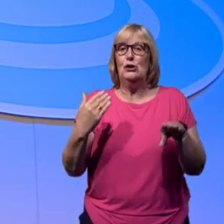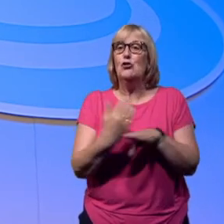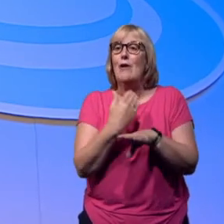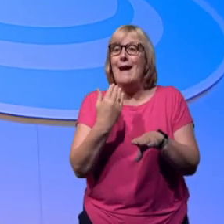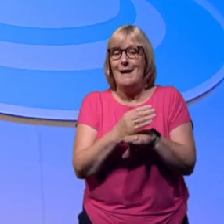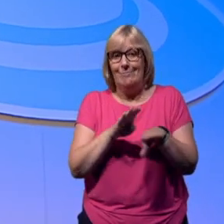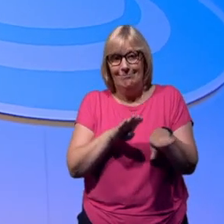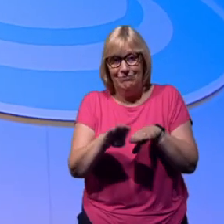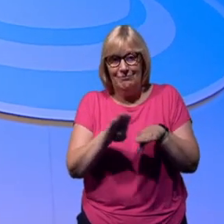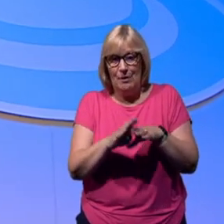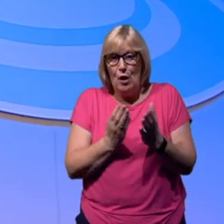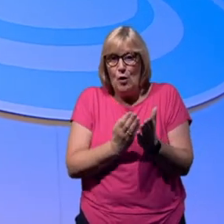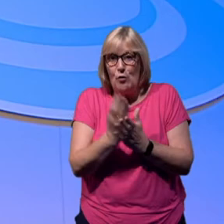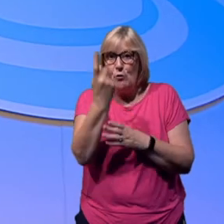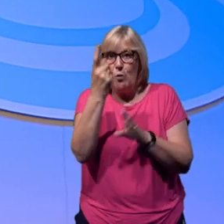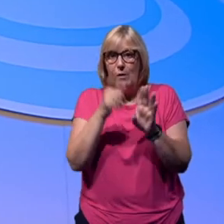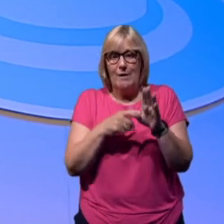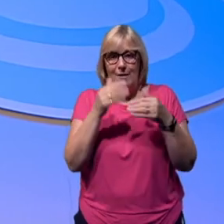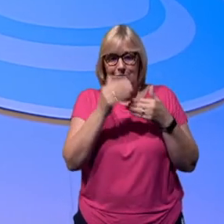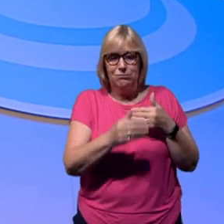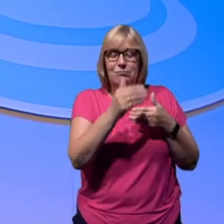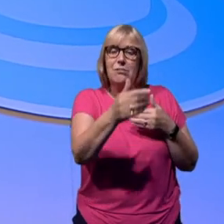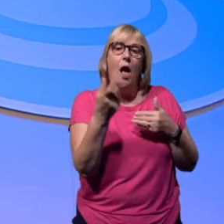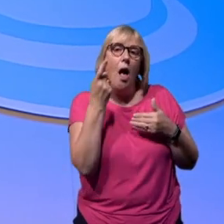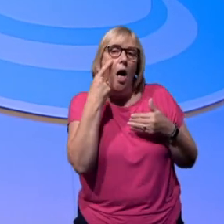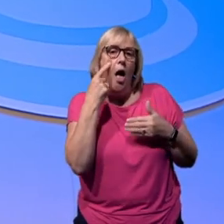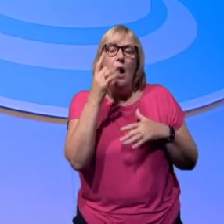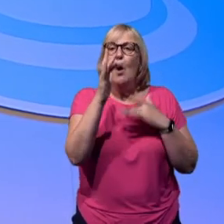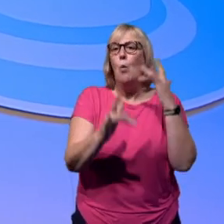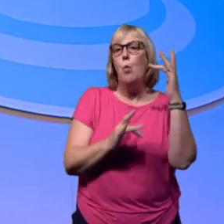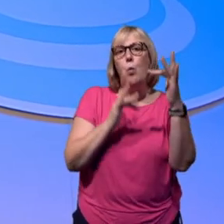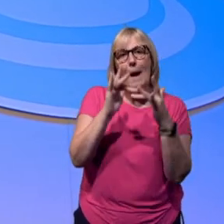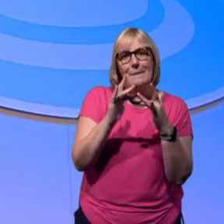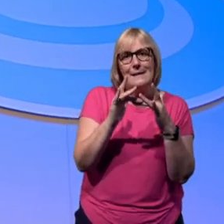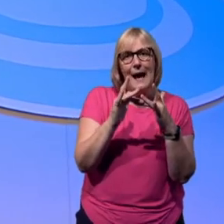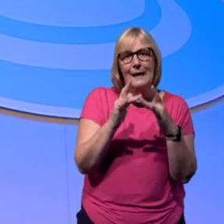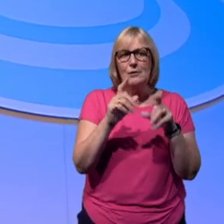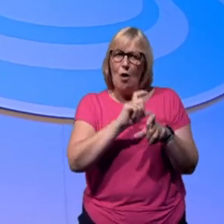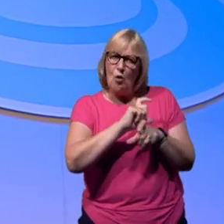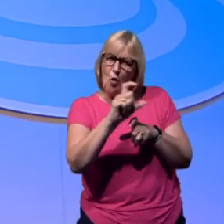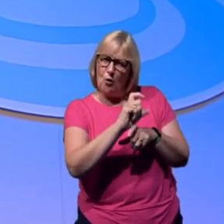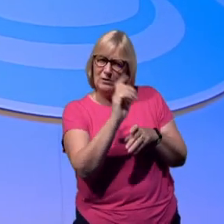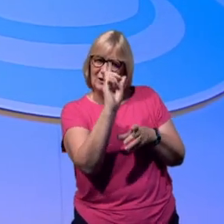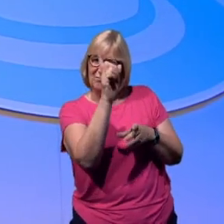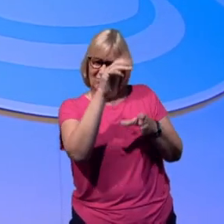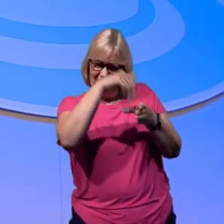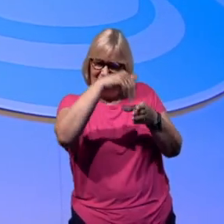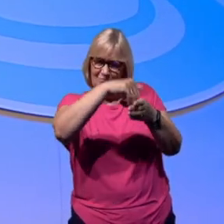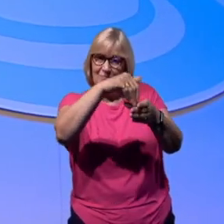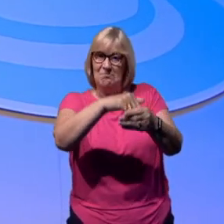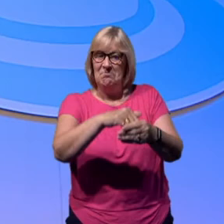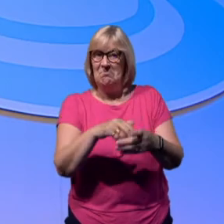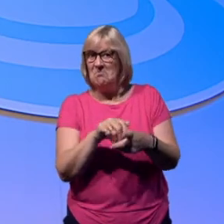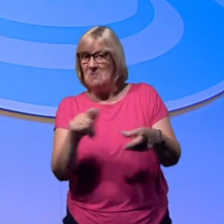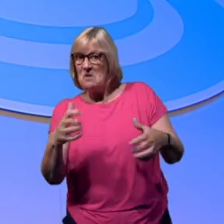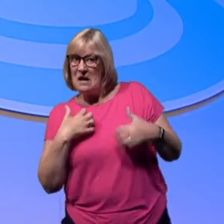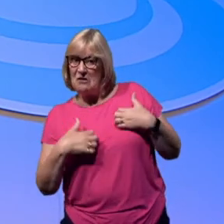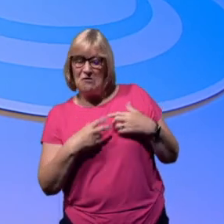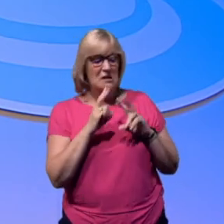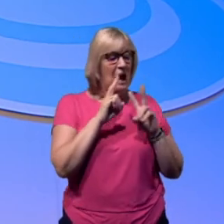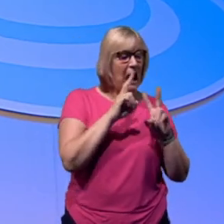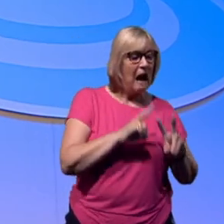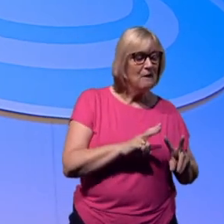year, and I'd really encourage you to look on the website and find out more about those courses. There really is something for everybody, both